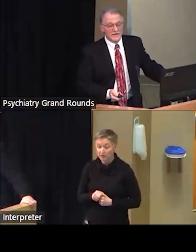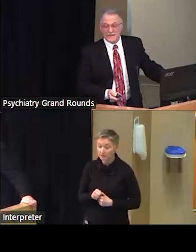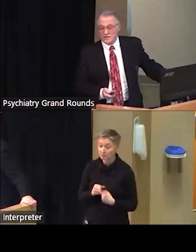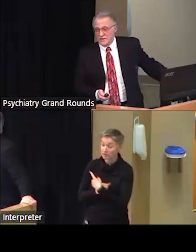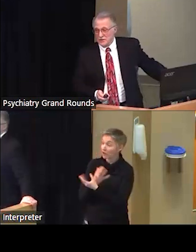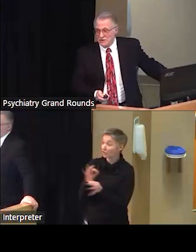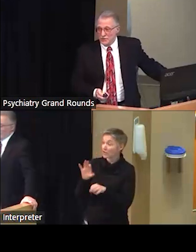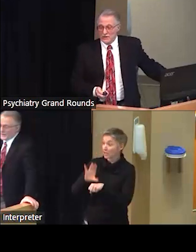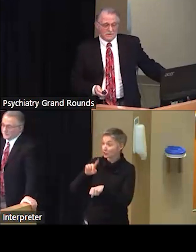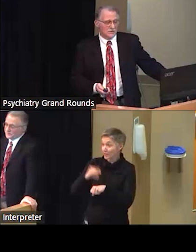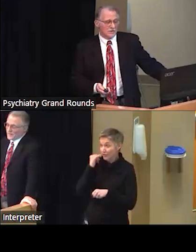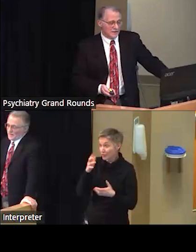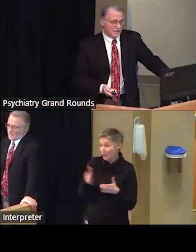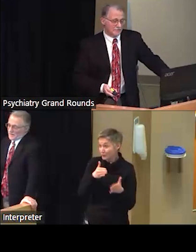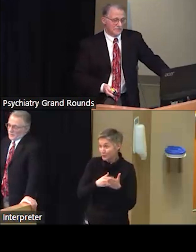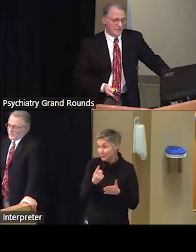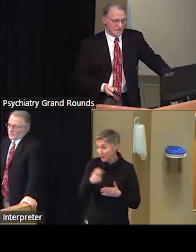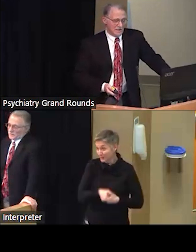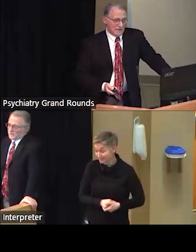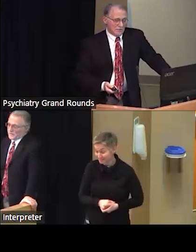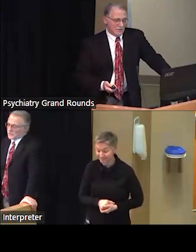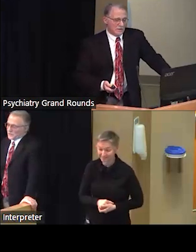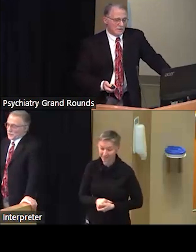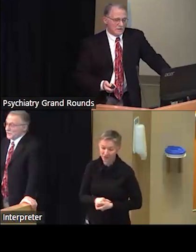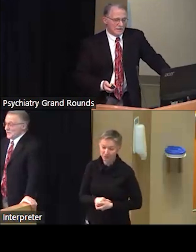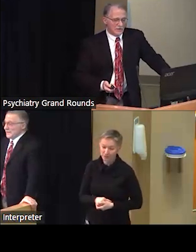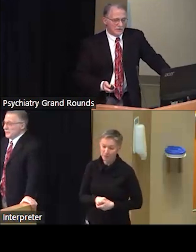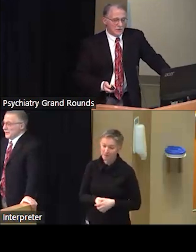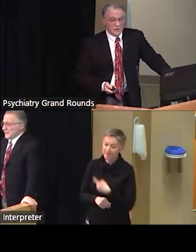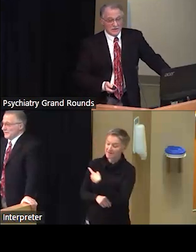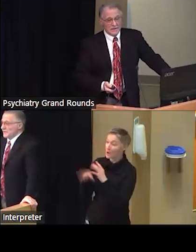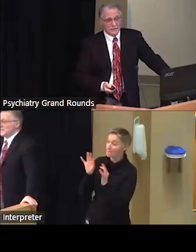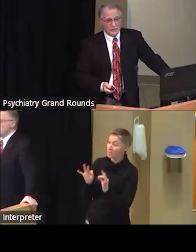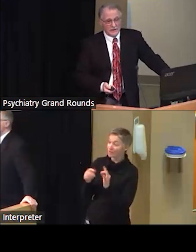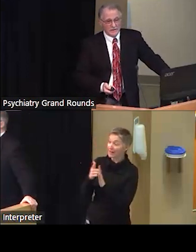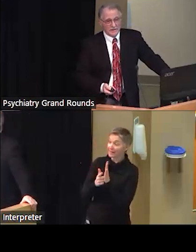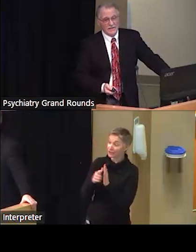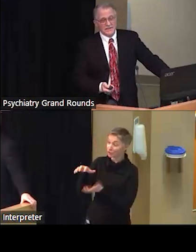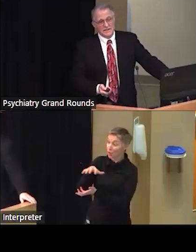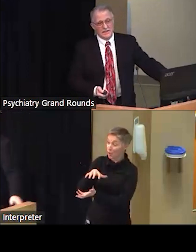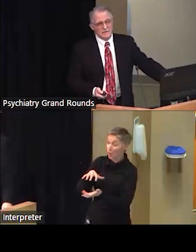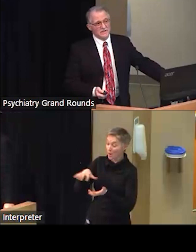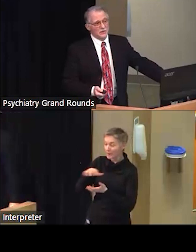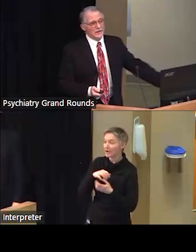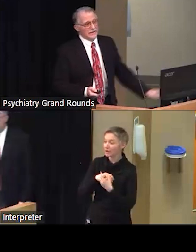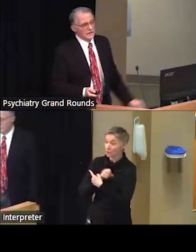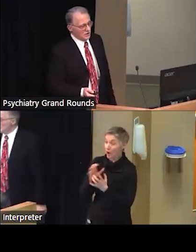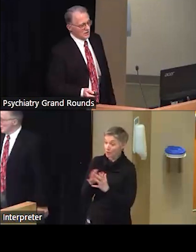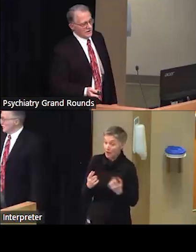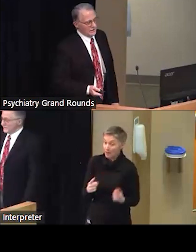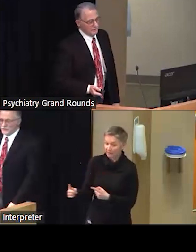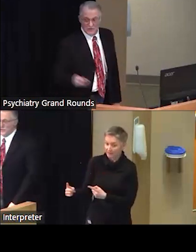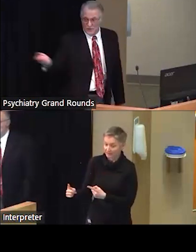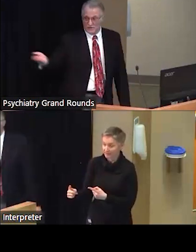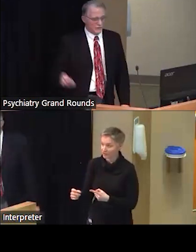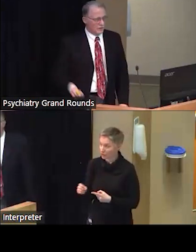get a free consultation if you want to sue somebody. Perfect legal storm. There's a lot brewing. So let's get on top of it. Let's avoid what's